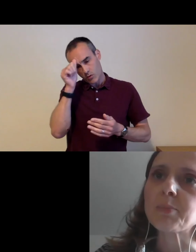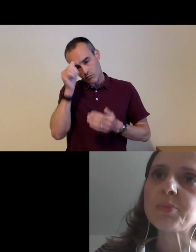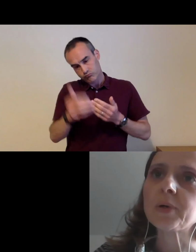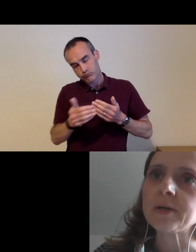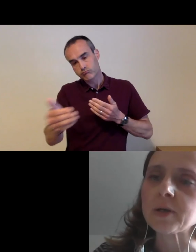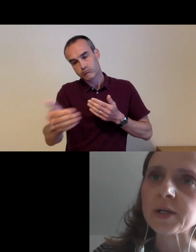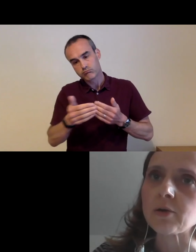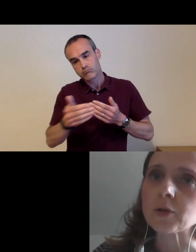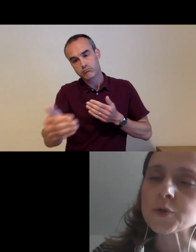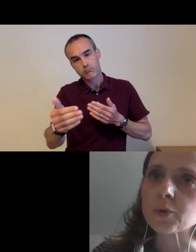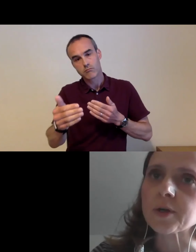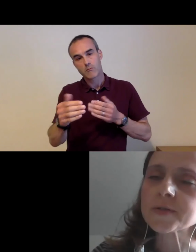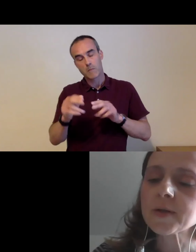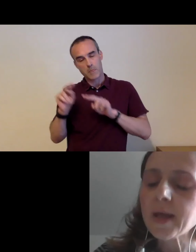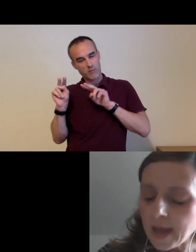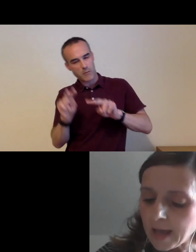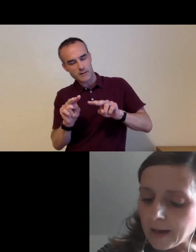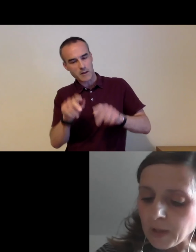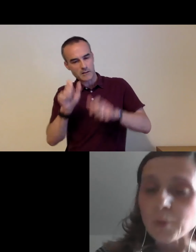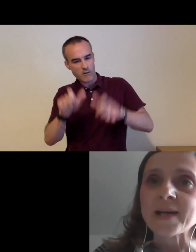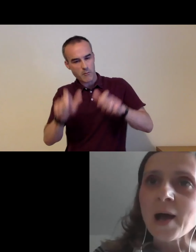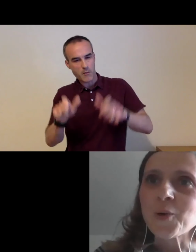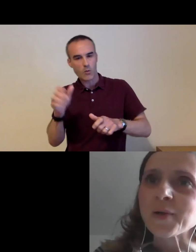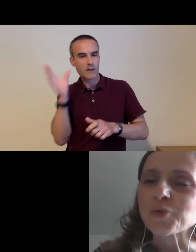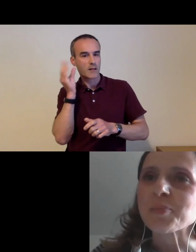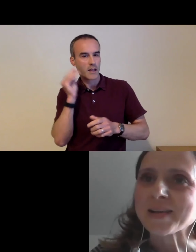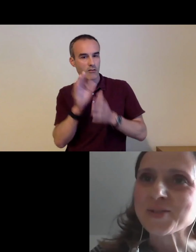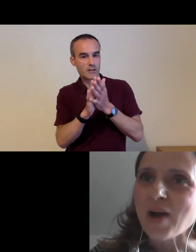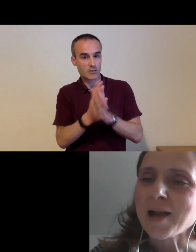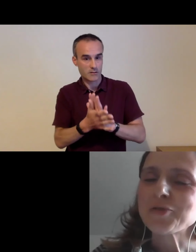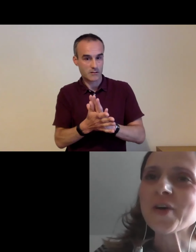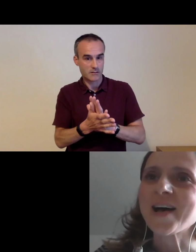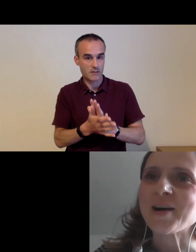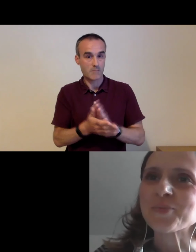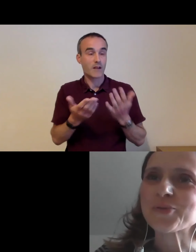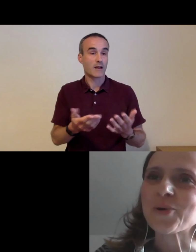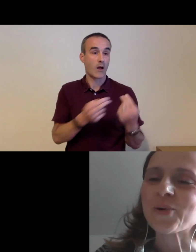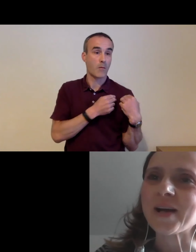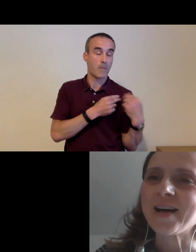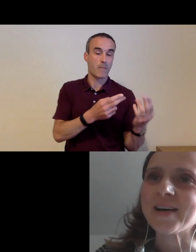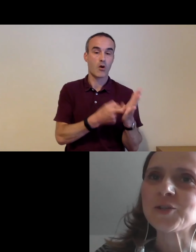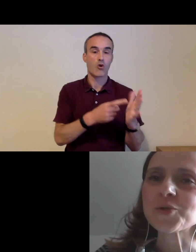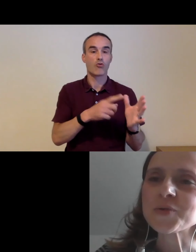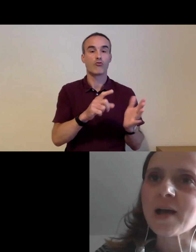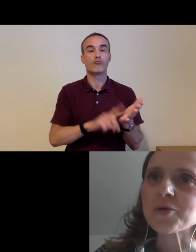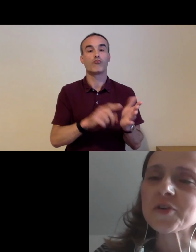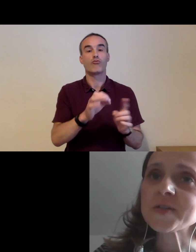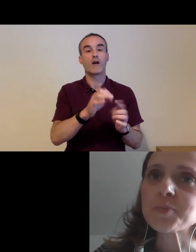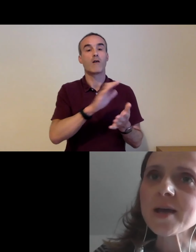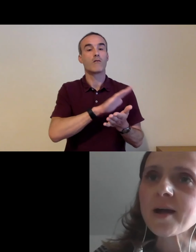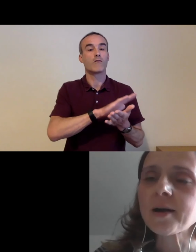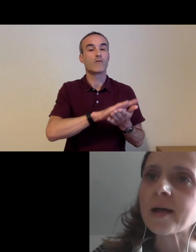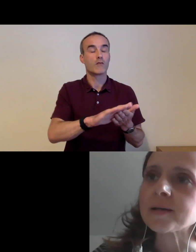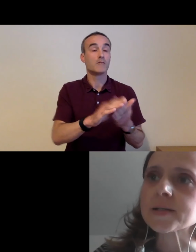of people living with hearing disorders. I will now hand over back to Ralph for introducing our